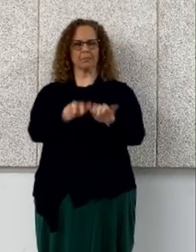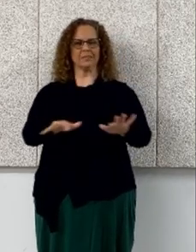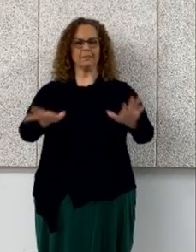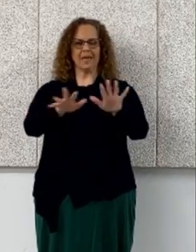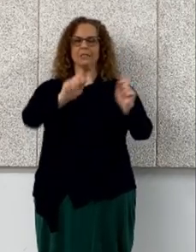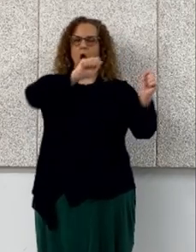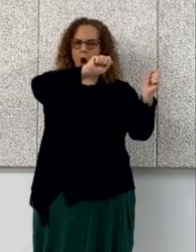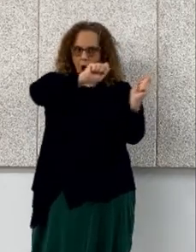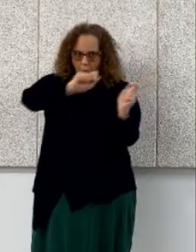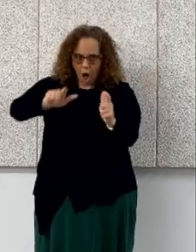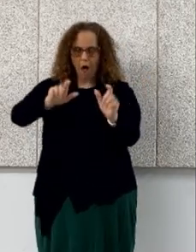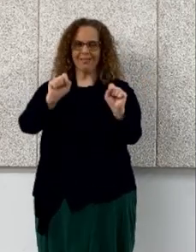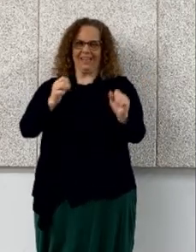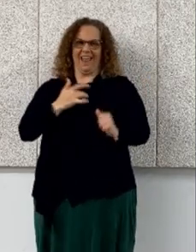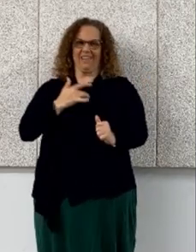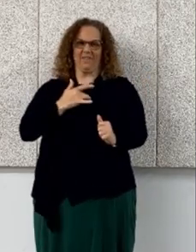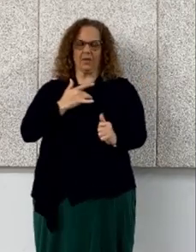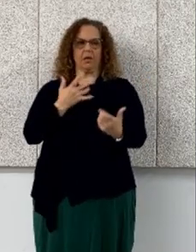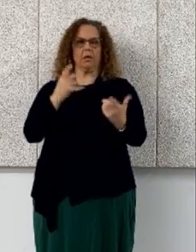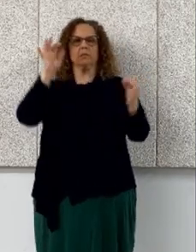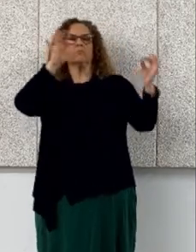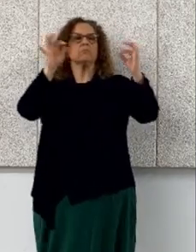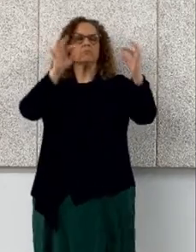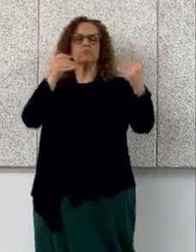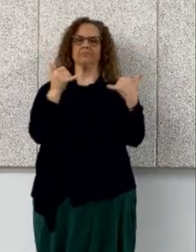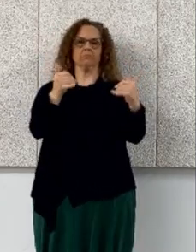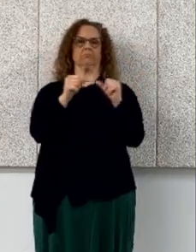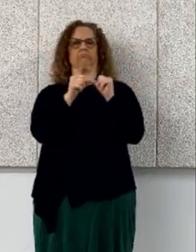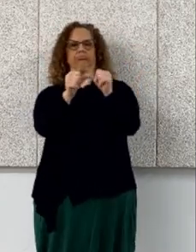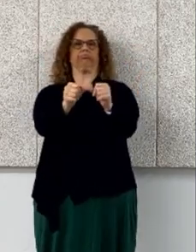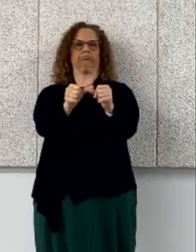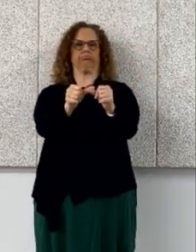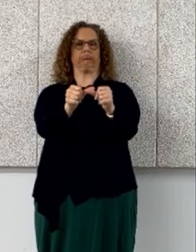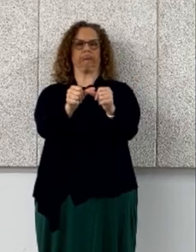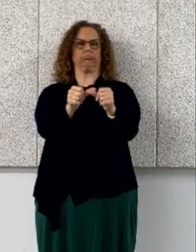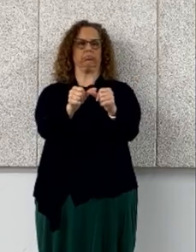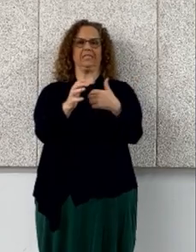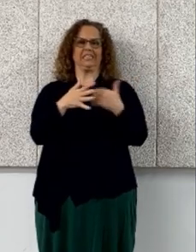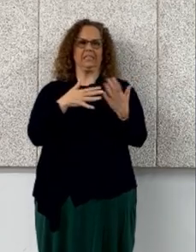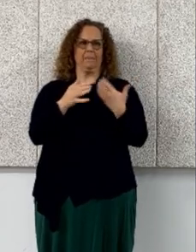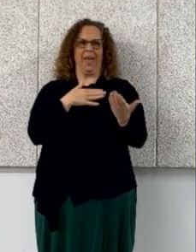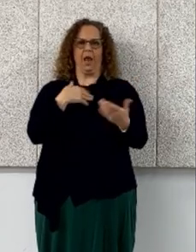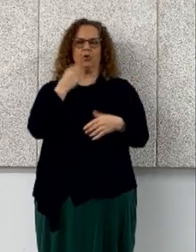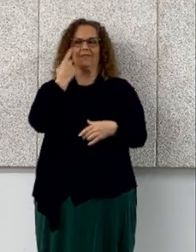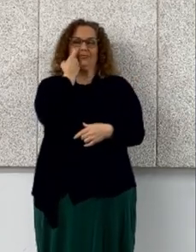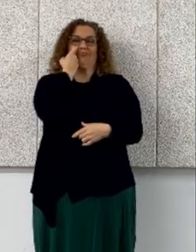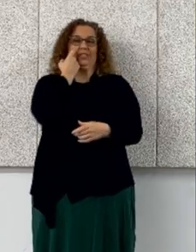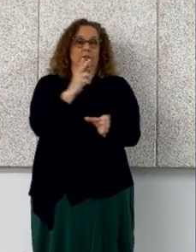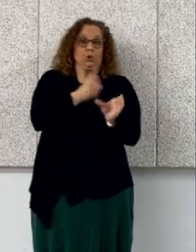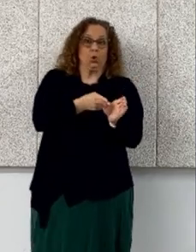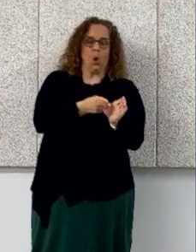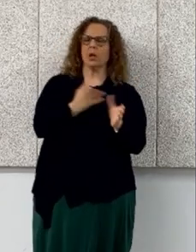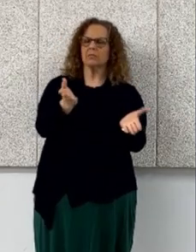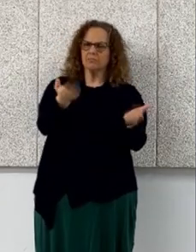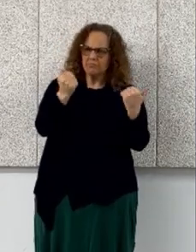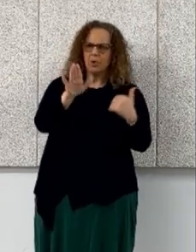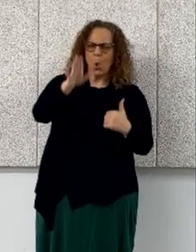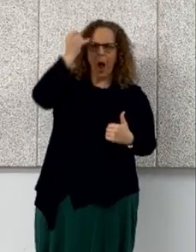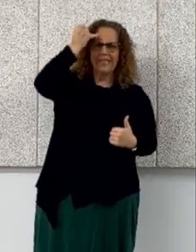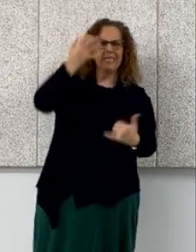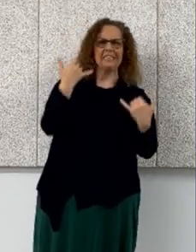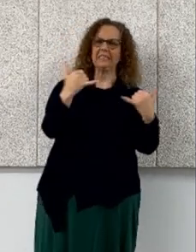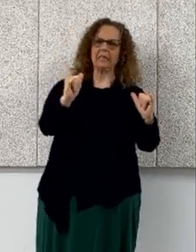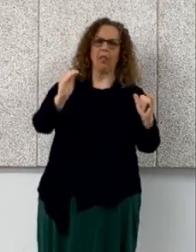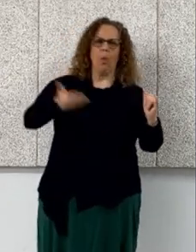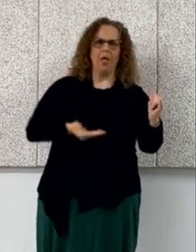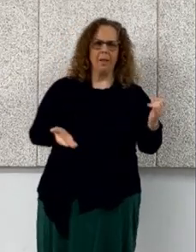feel like their idea can come into the mix and that it's not going to be discounted because they've only been with the organization a short time or they're an assistant, that's not